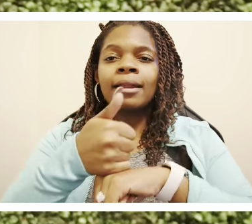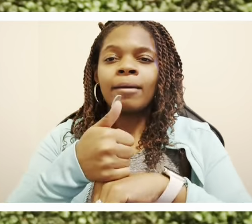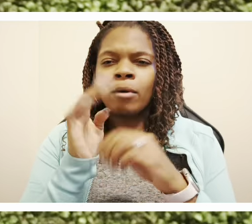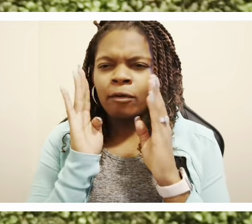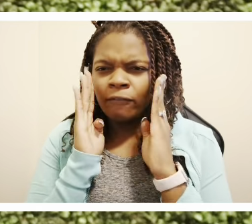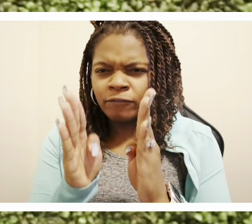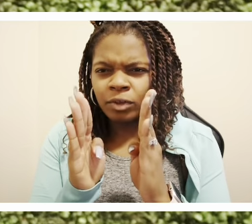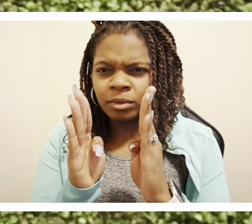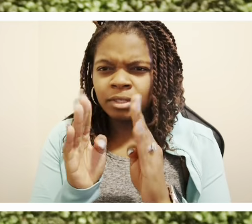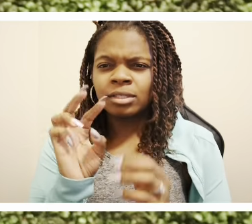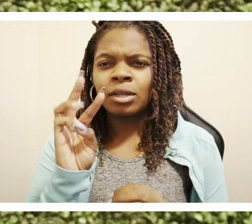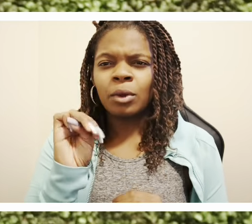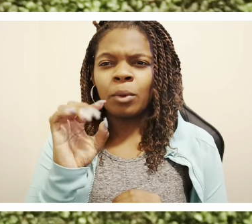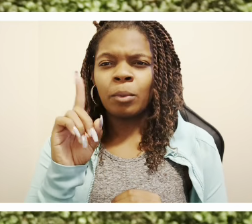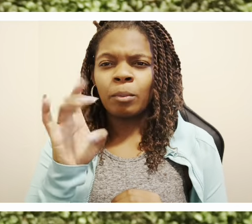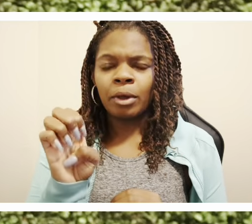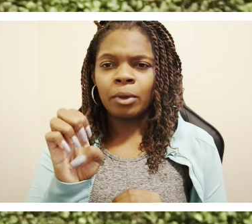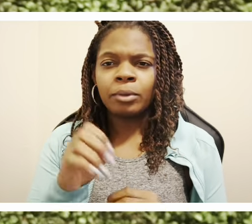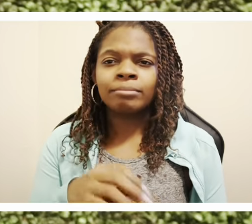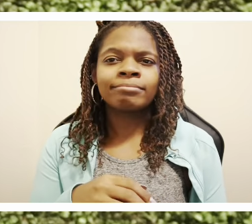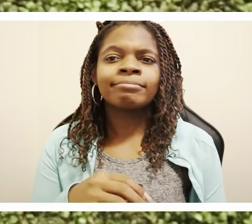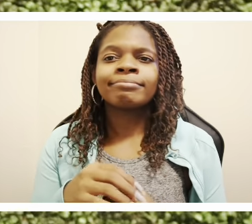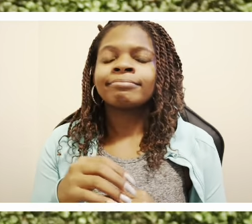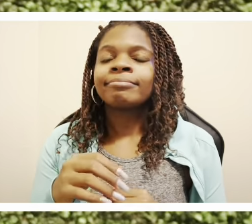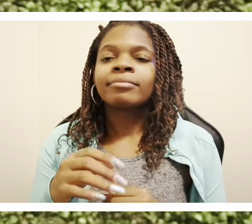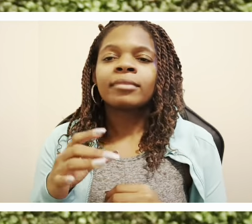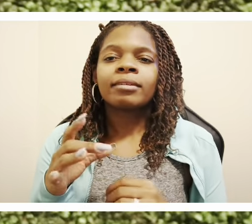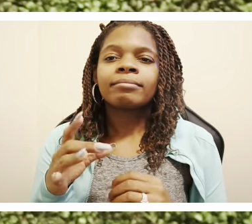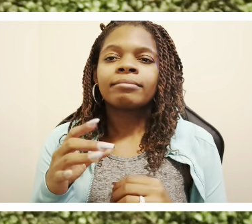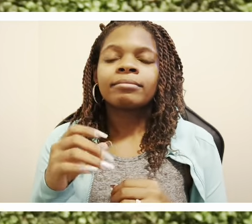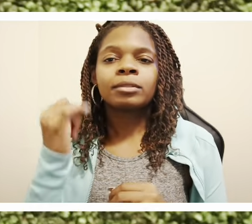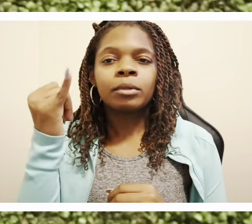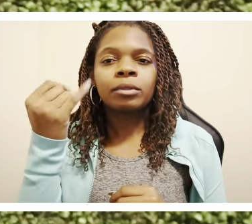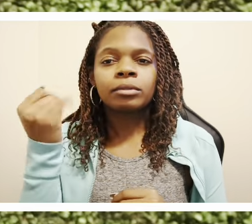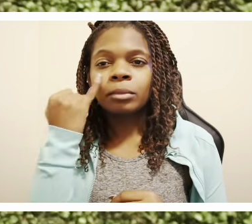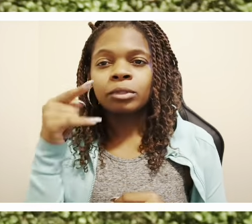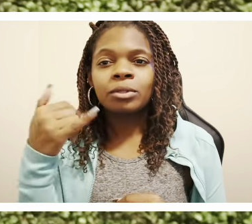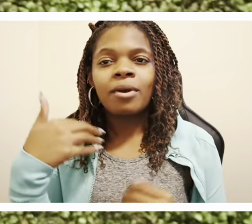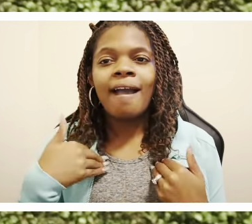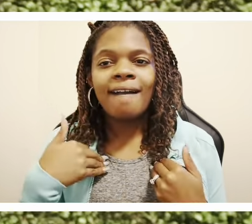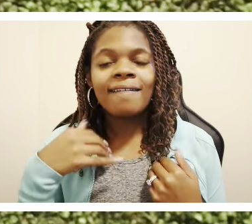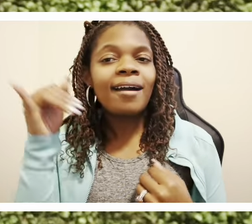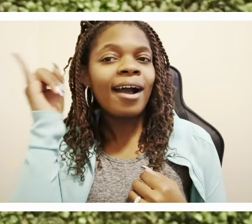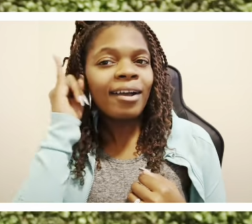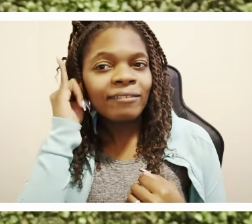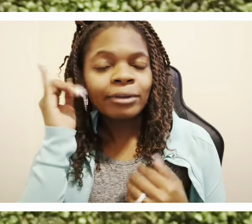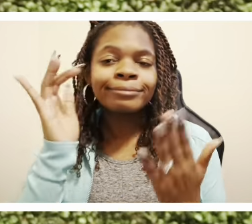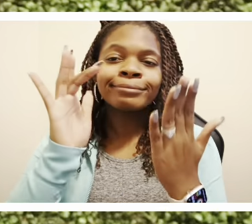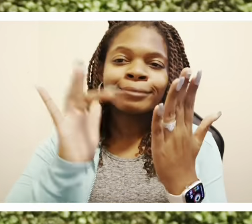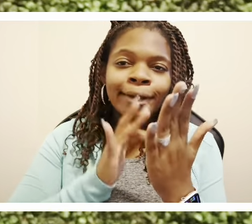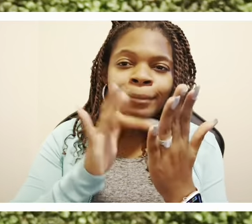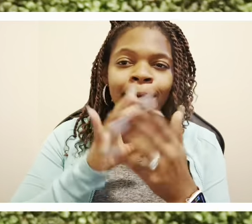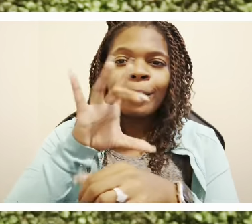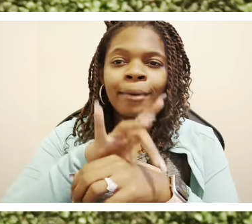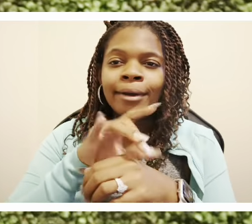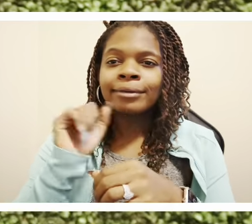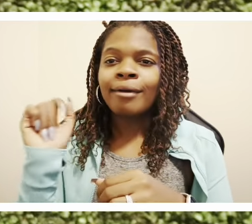on your devices, and if you have an iPhone, Apple Watch, iPad, Mac, it connects to all your devices.